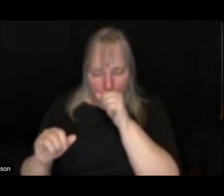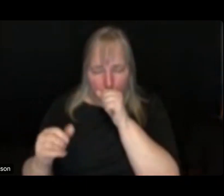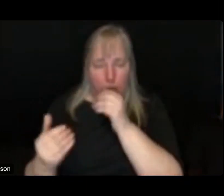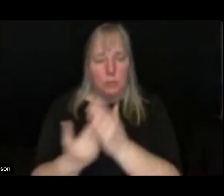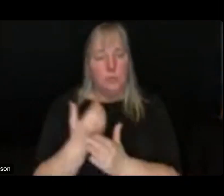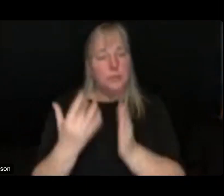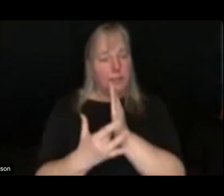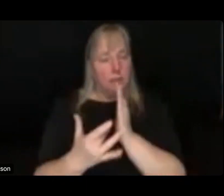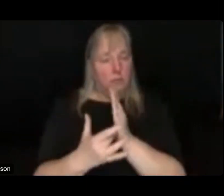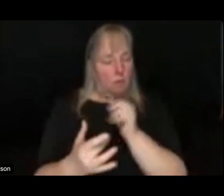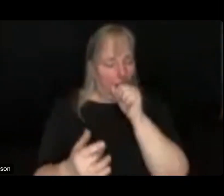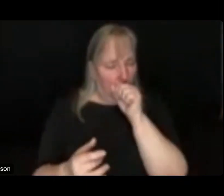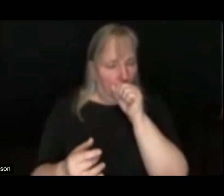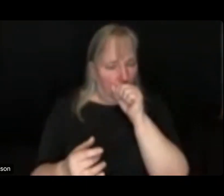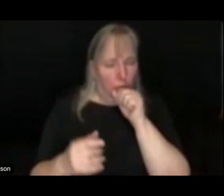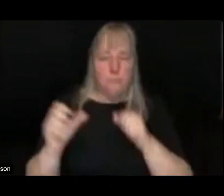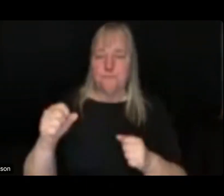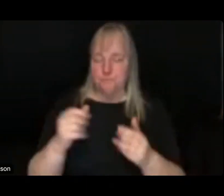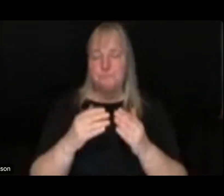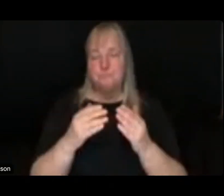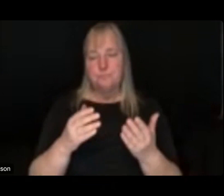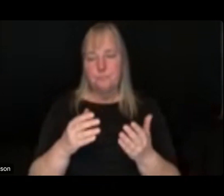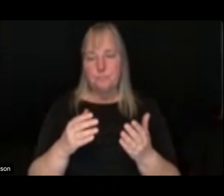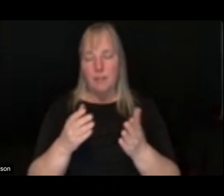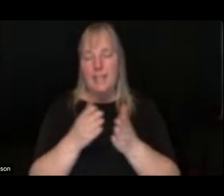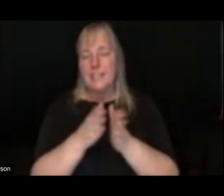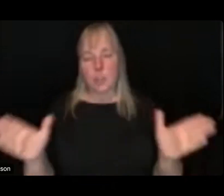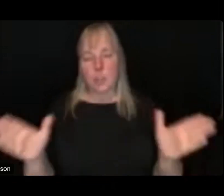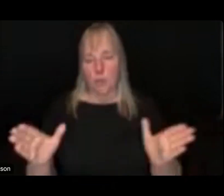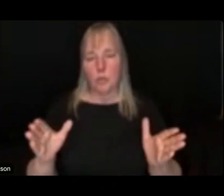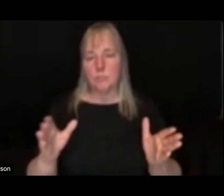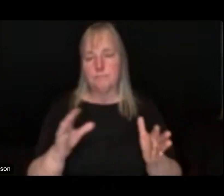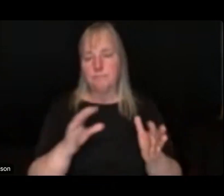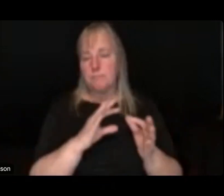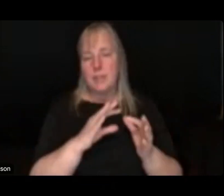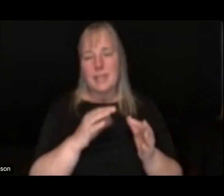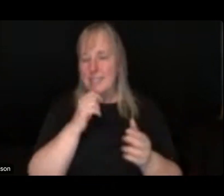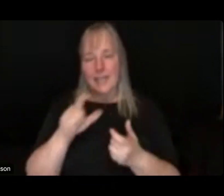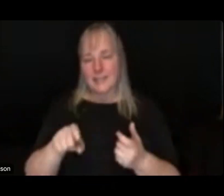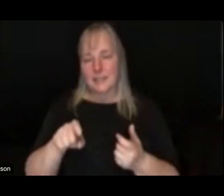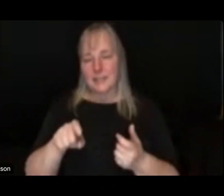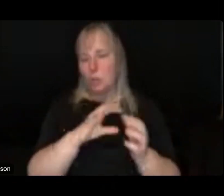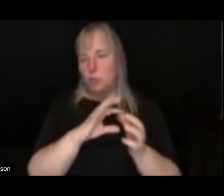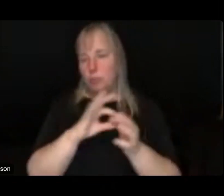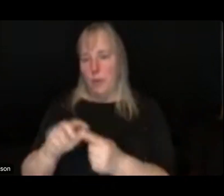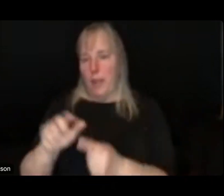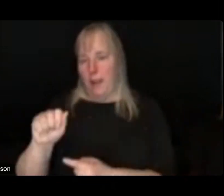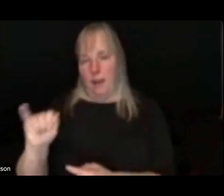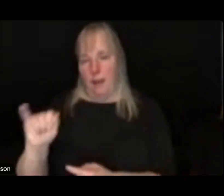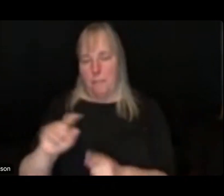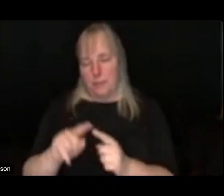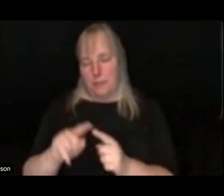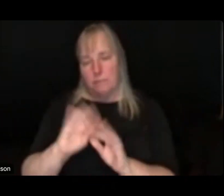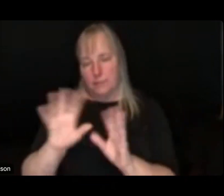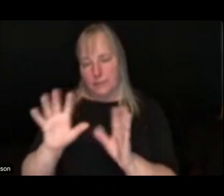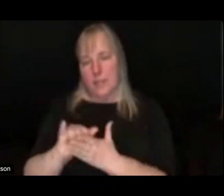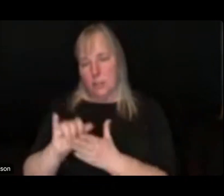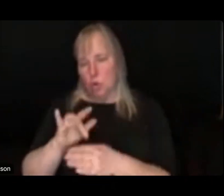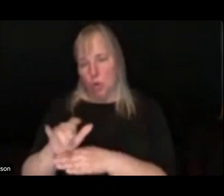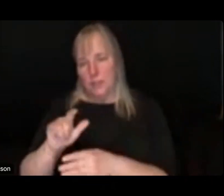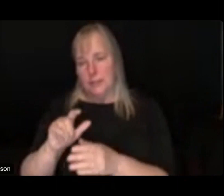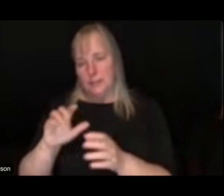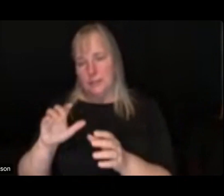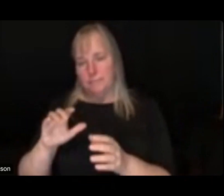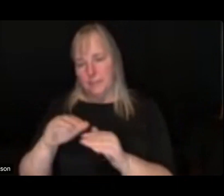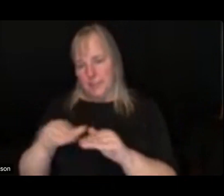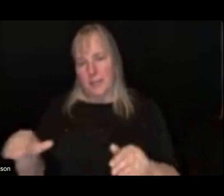in general, but also specific to related to AI. Just obviously this is very early stage, so it may not transfer something too